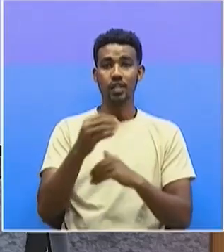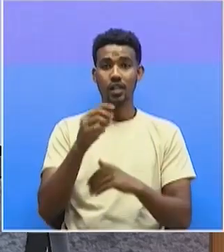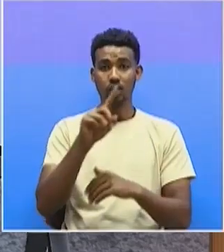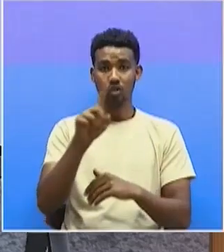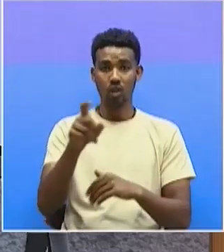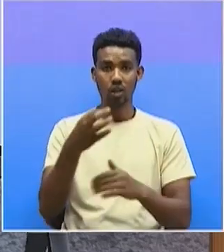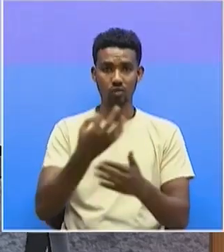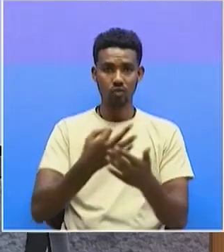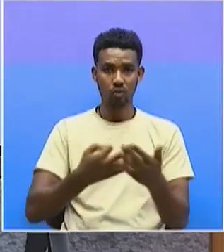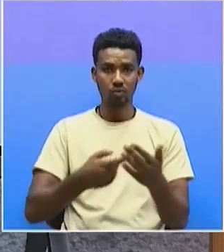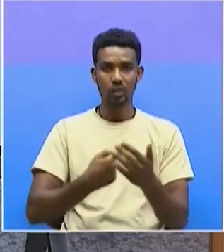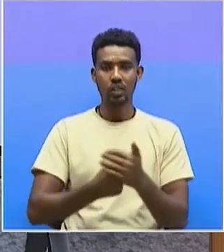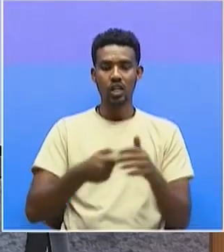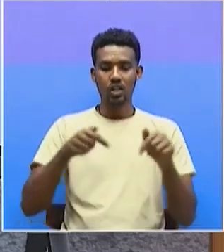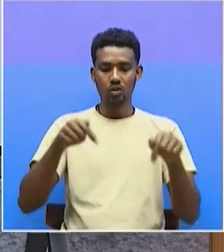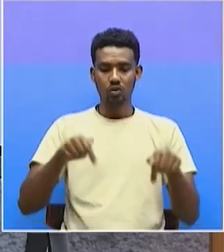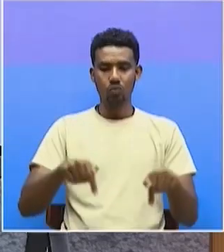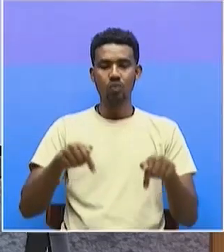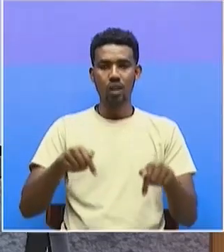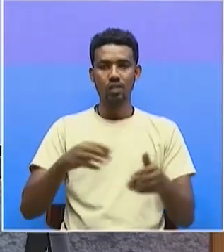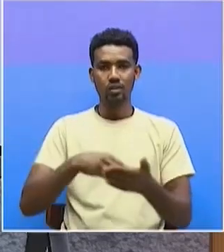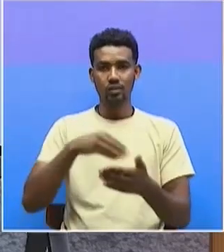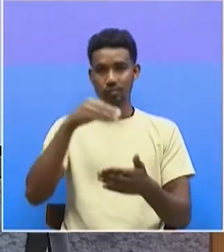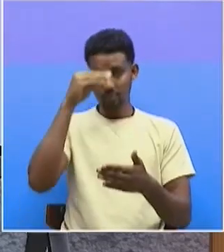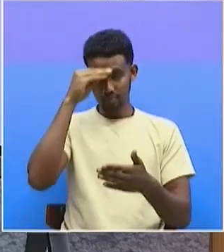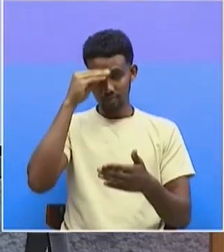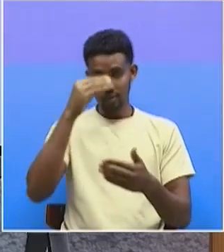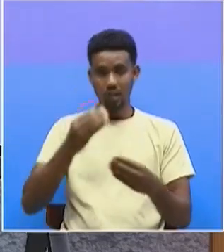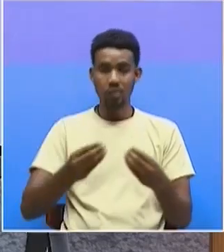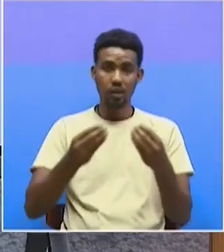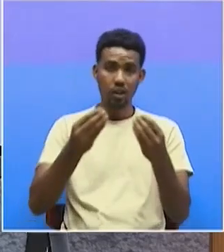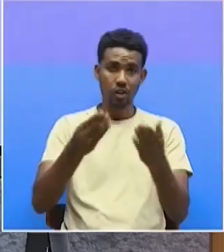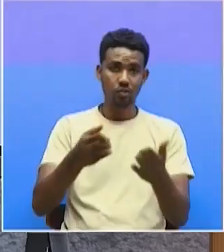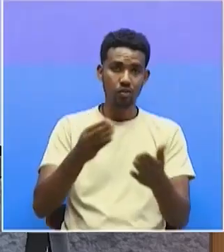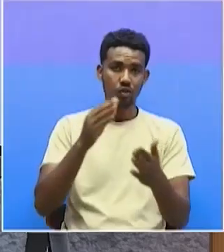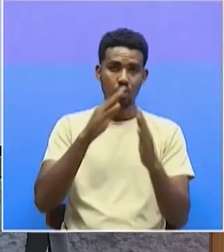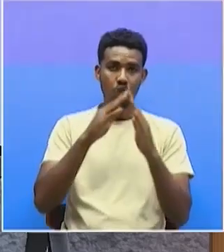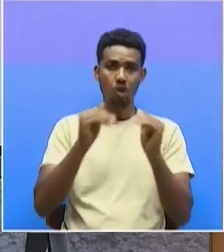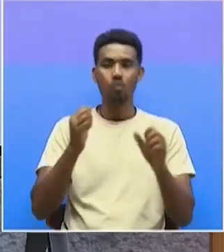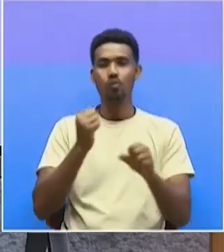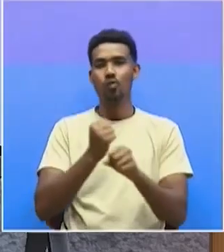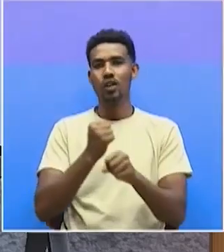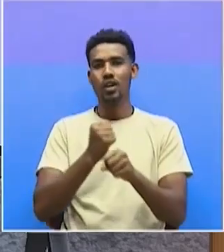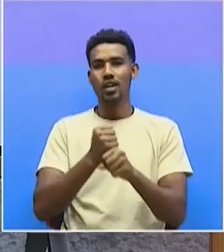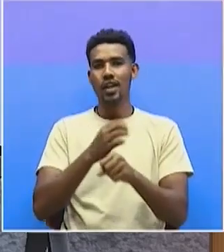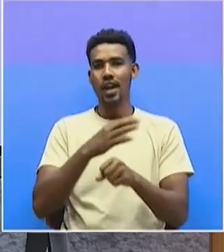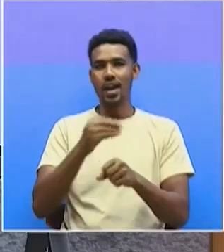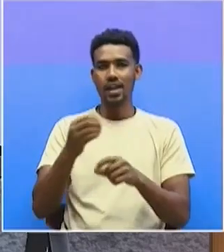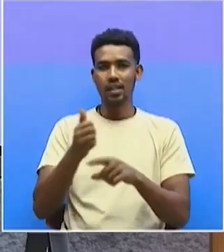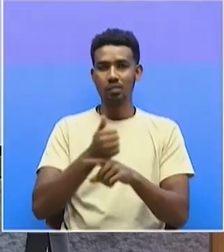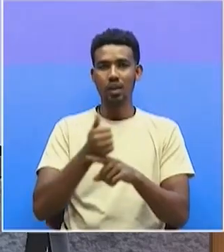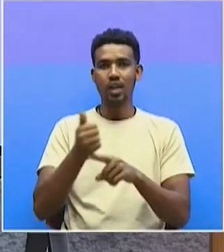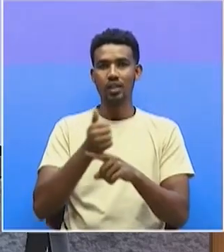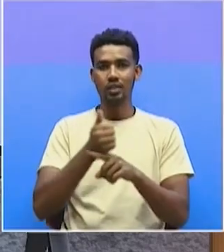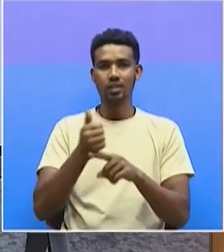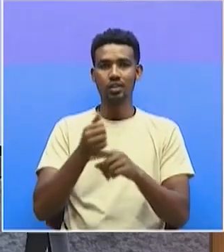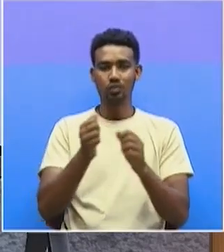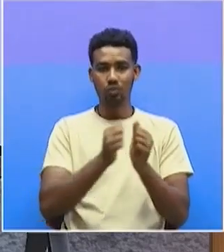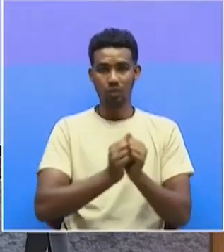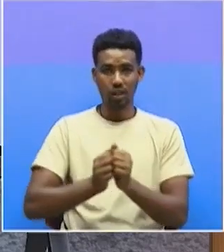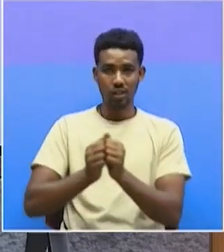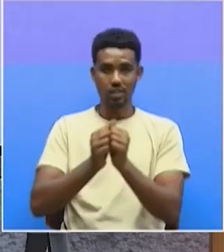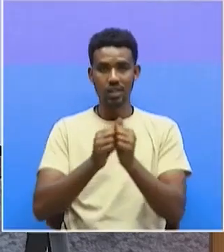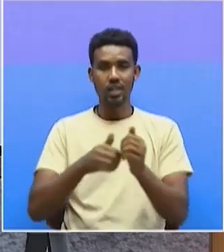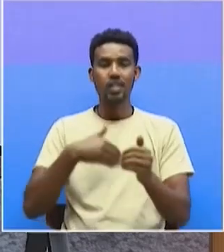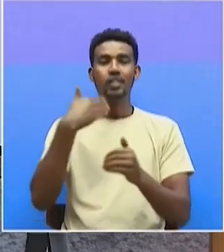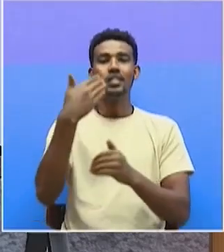This is today's lesson. Let me give you homework and let us practice more together. And